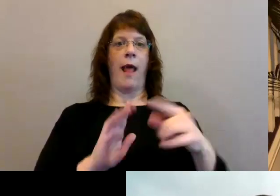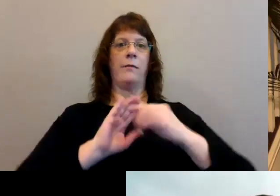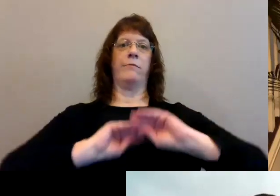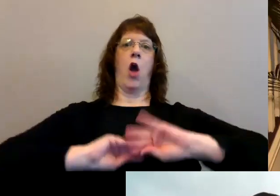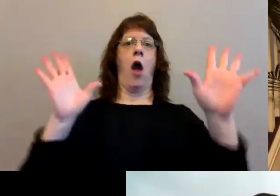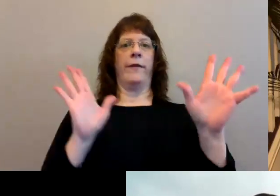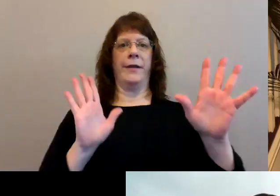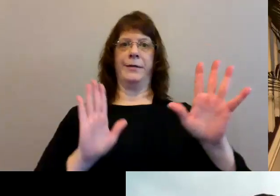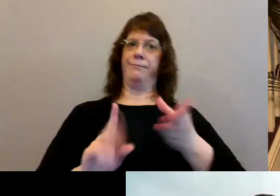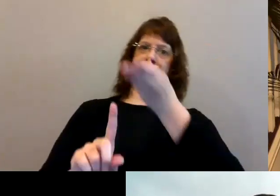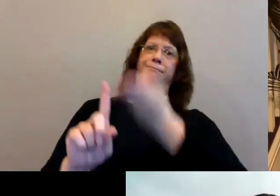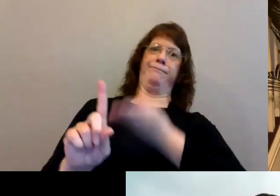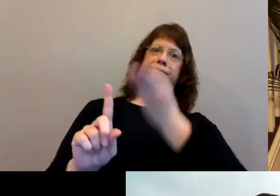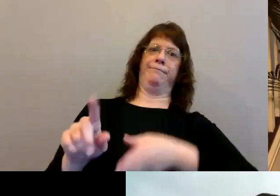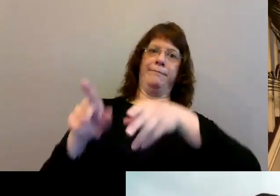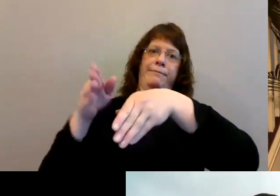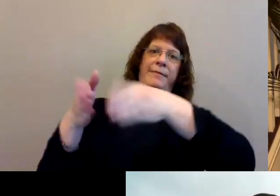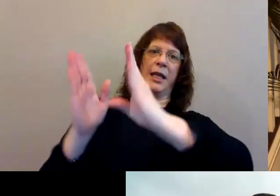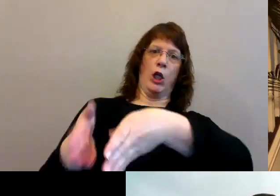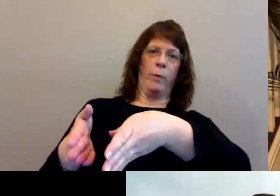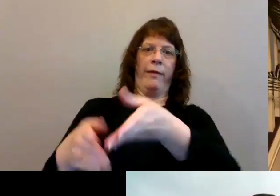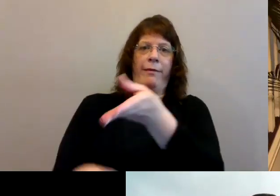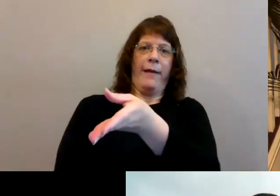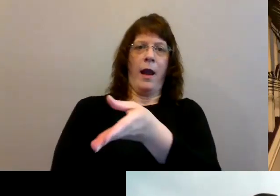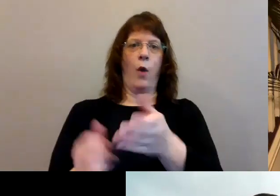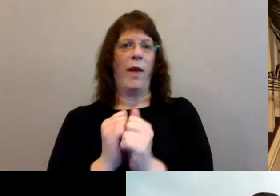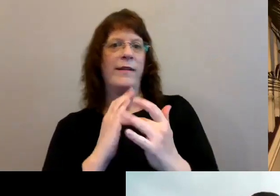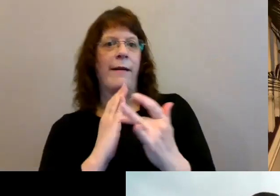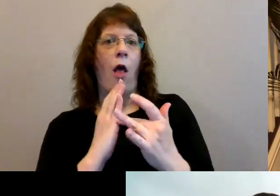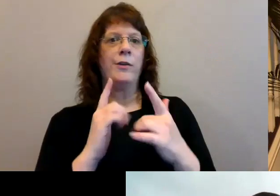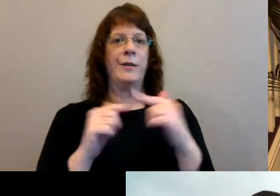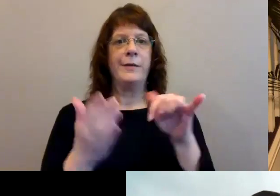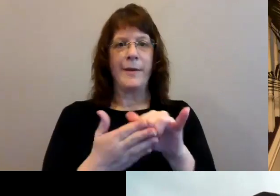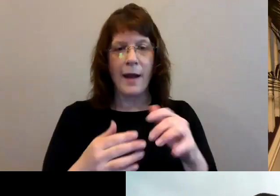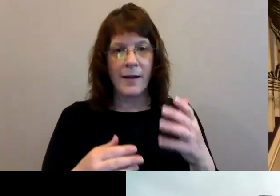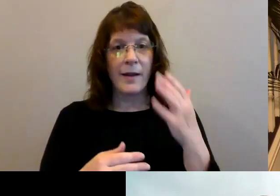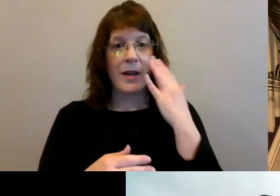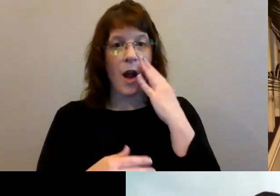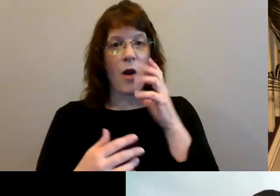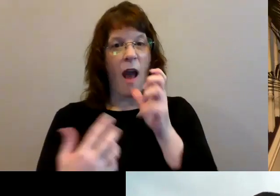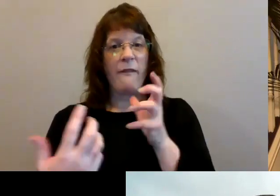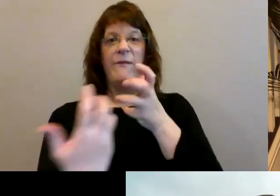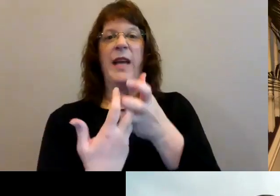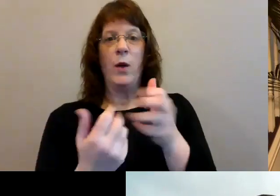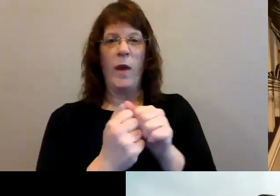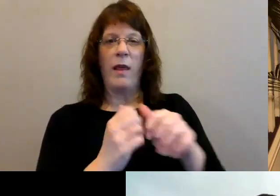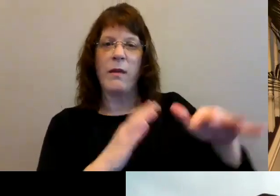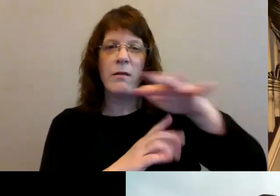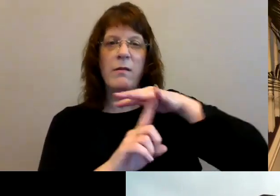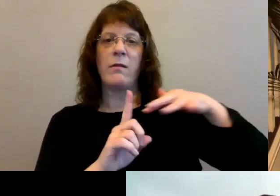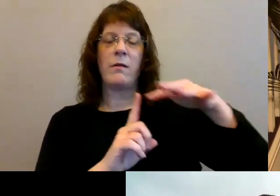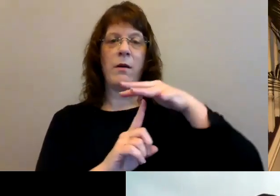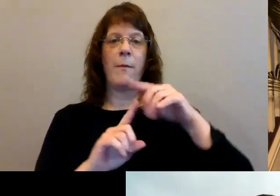of human being who's like with its technology and like not fitting in, but like take